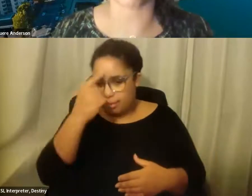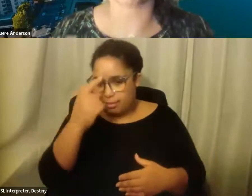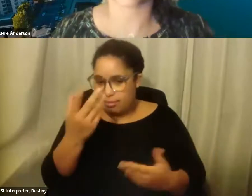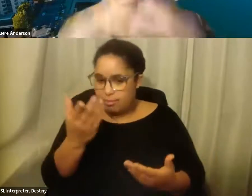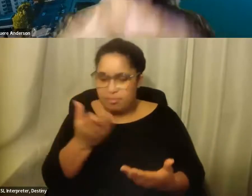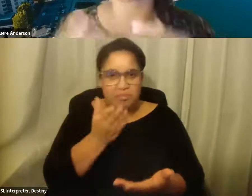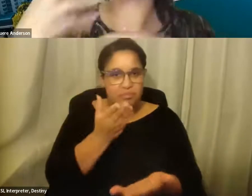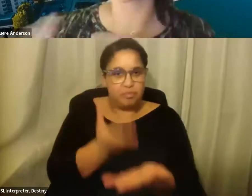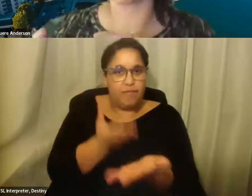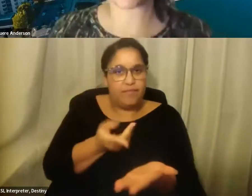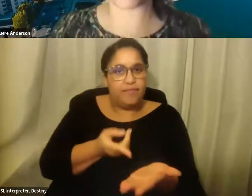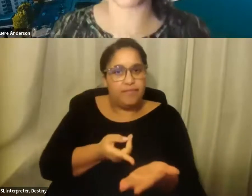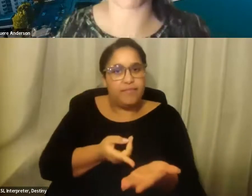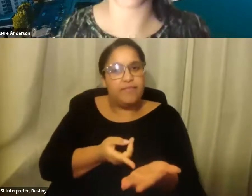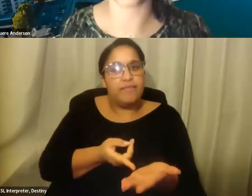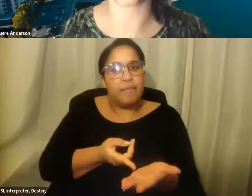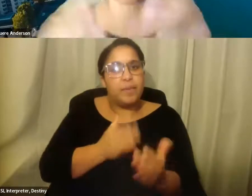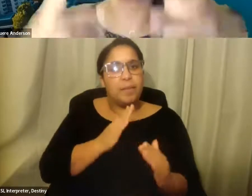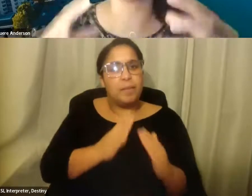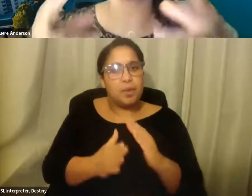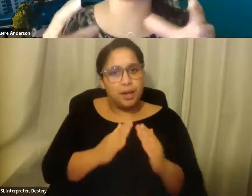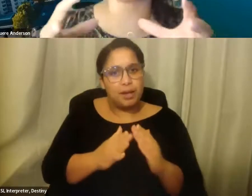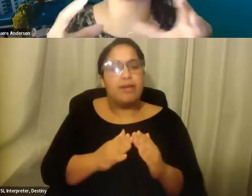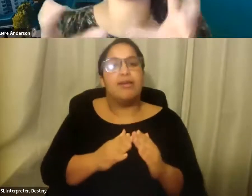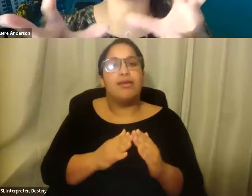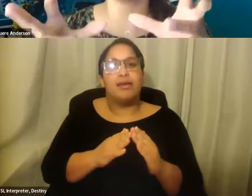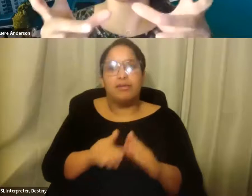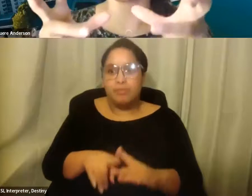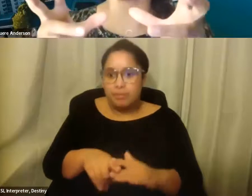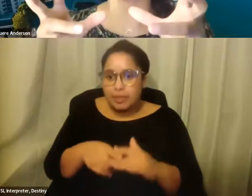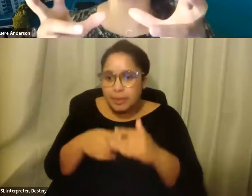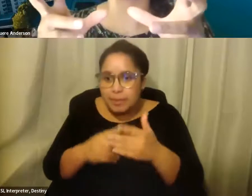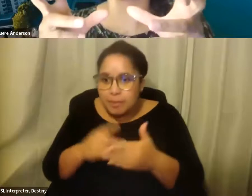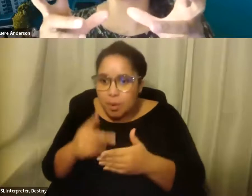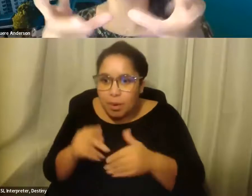evidence of how those sort of community pilots are really trying to